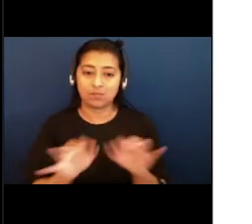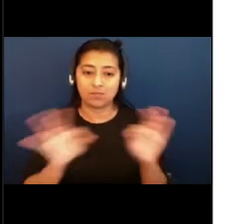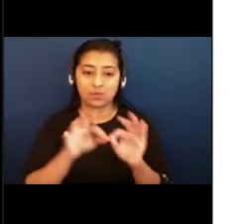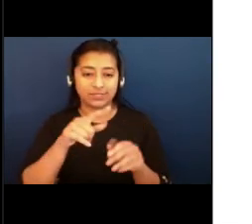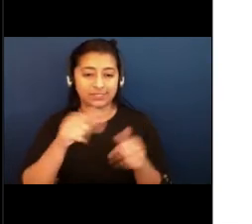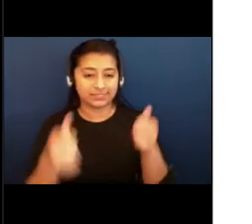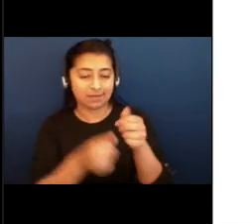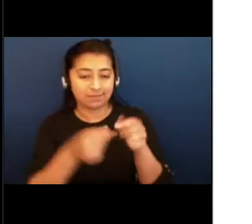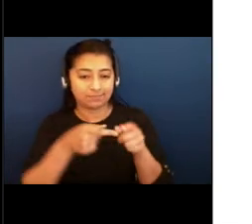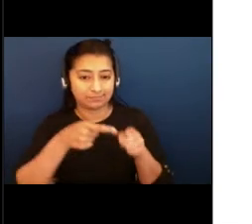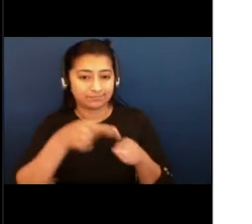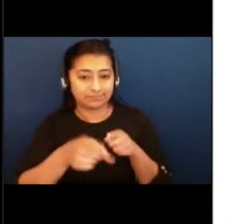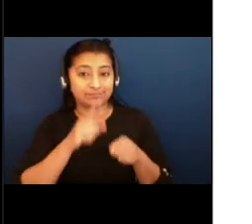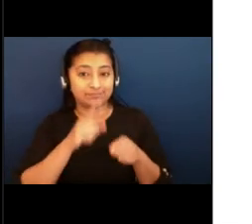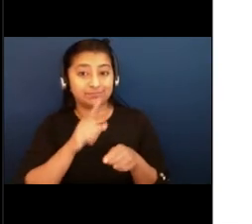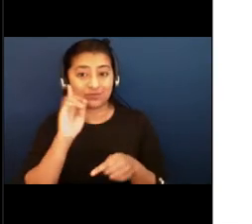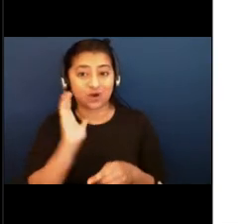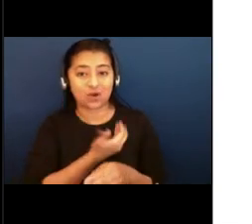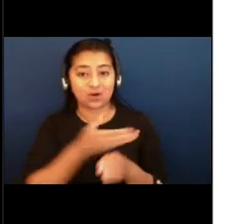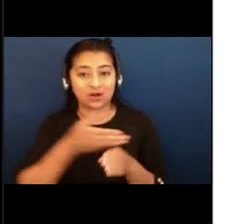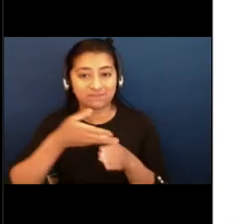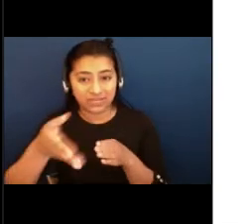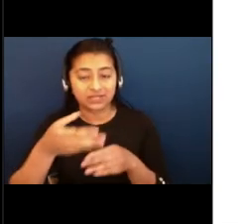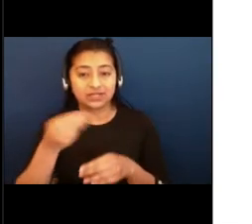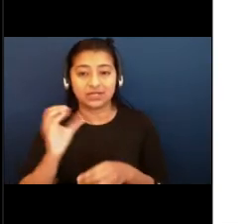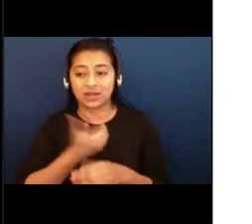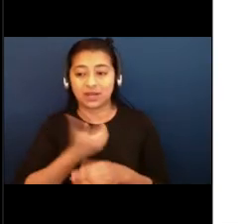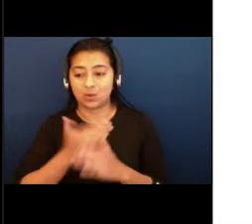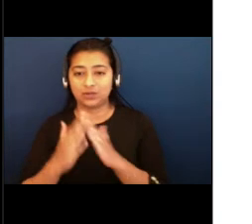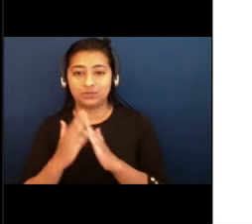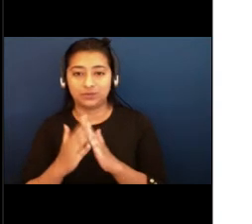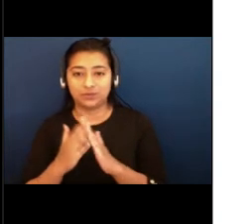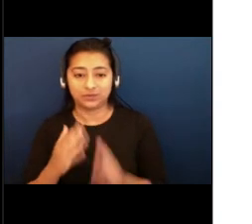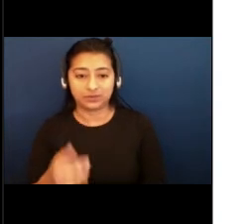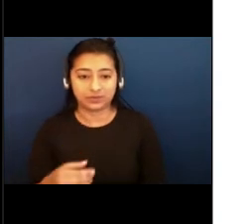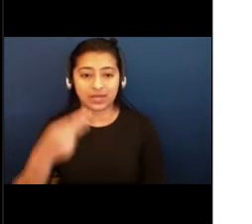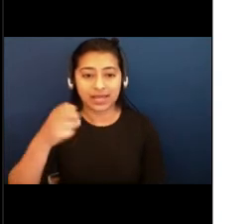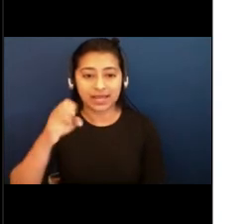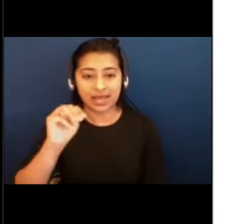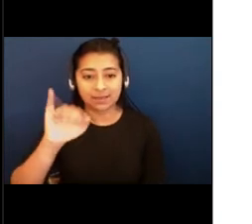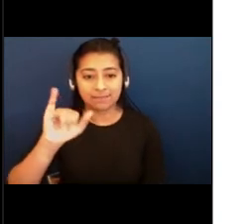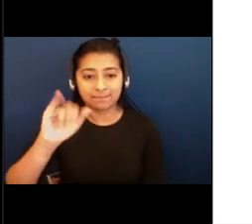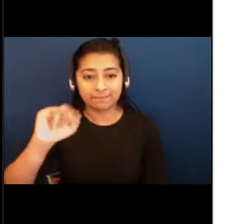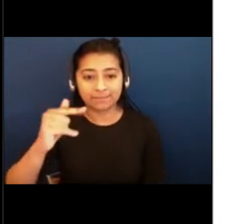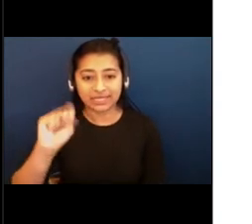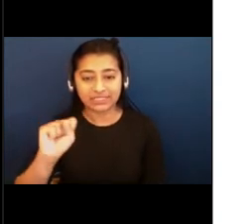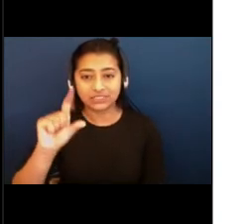to our field and to our communities. Hemmings 2020 is in another journal.